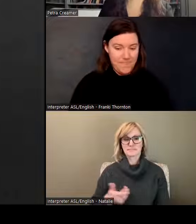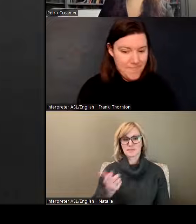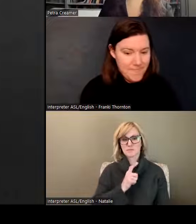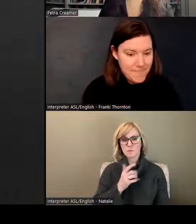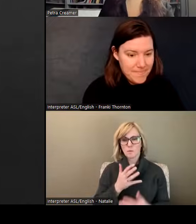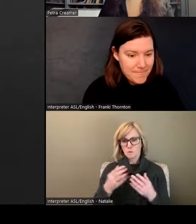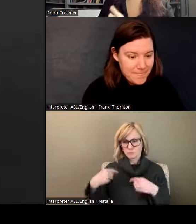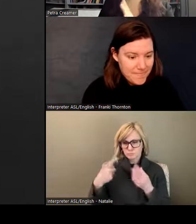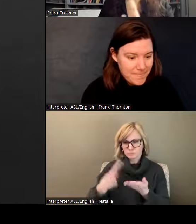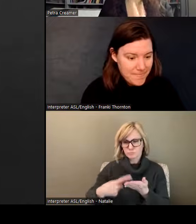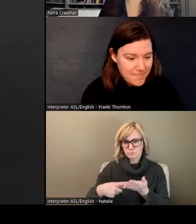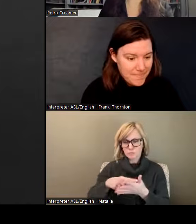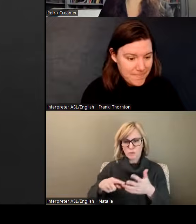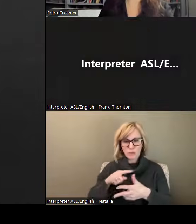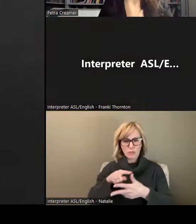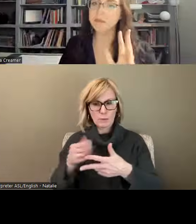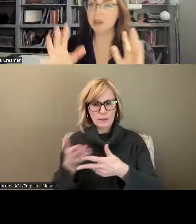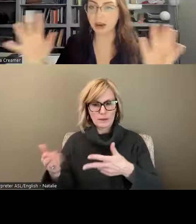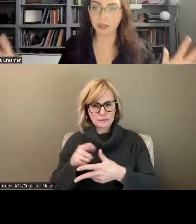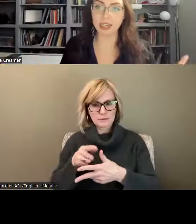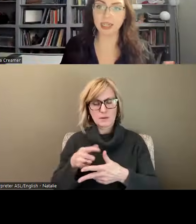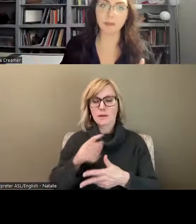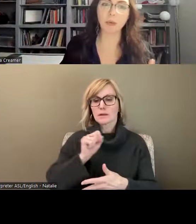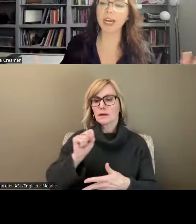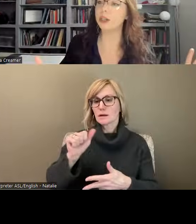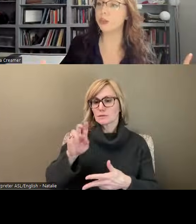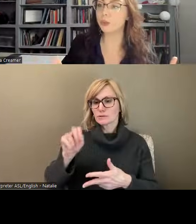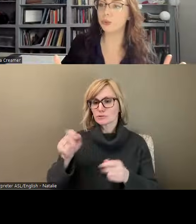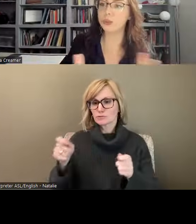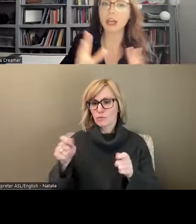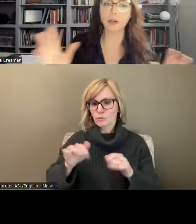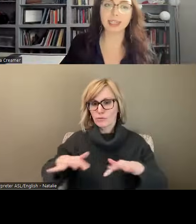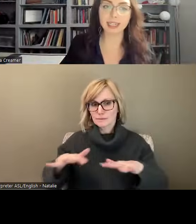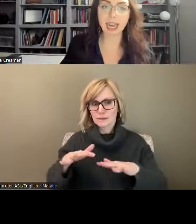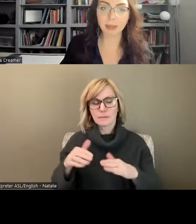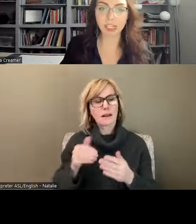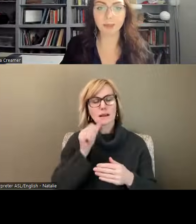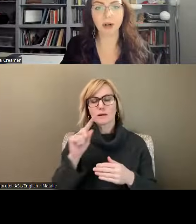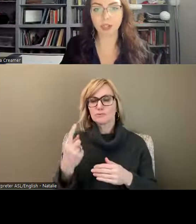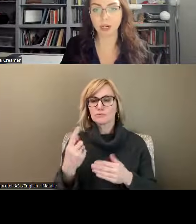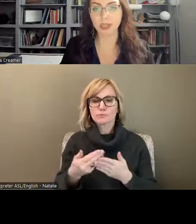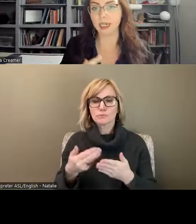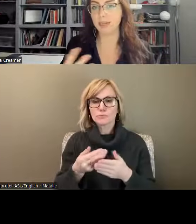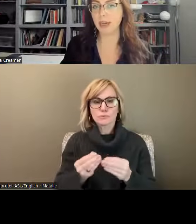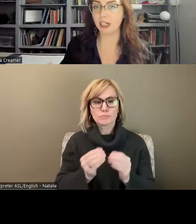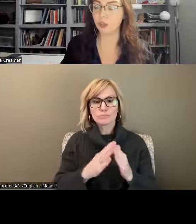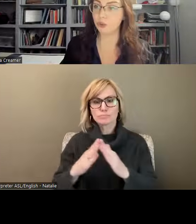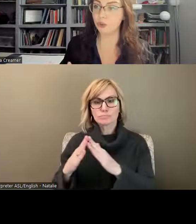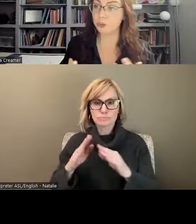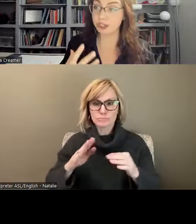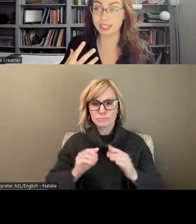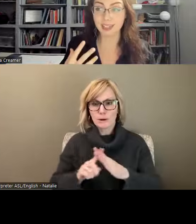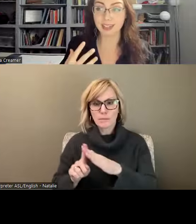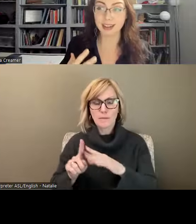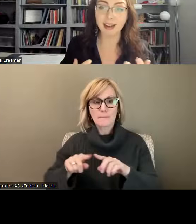things. One, Assyrian control over the landscape, not only in brand new settlements established, but also in an expansion